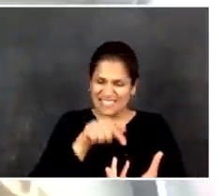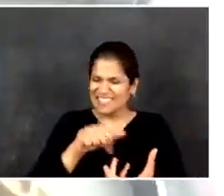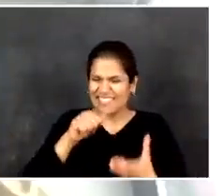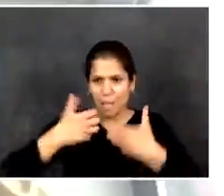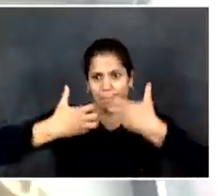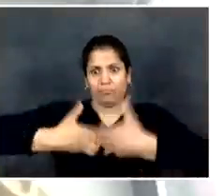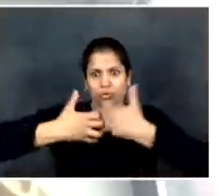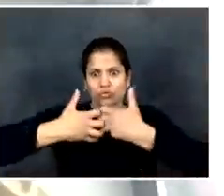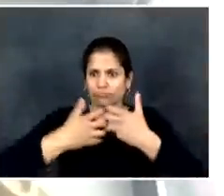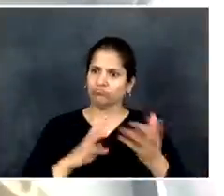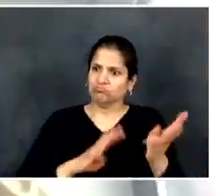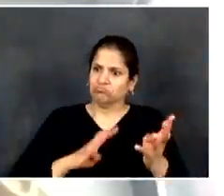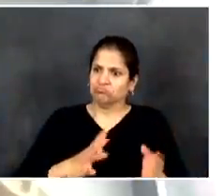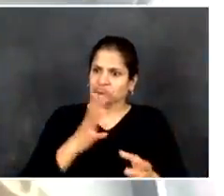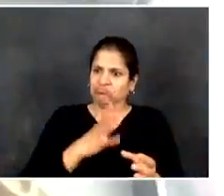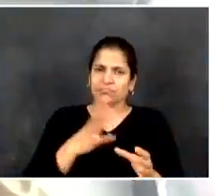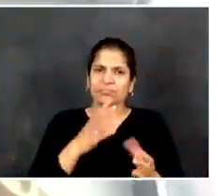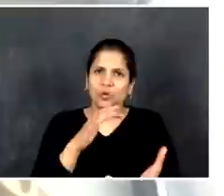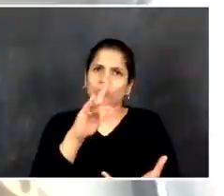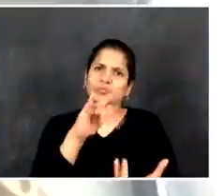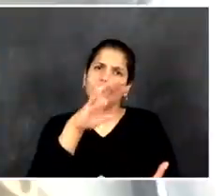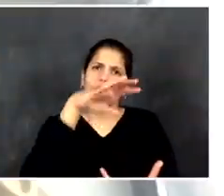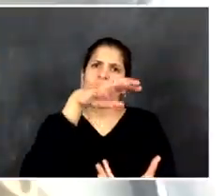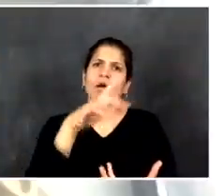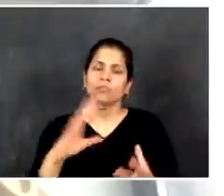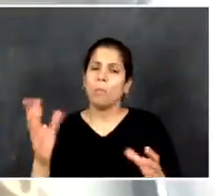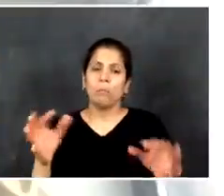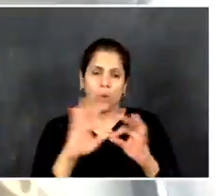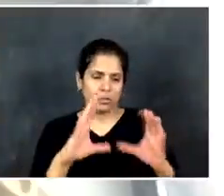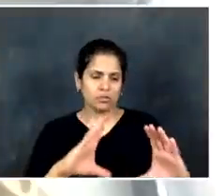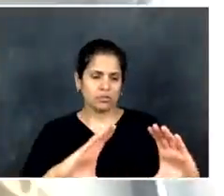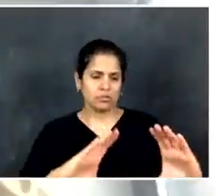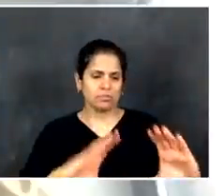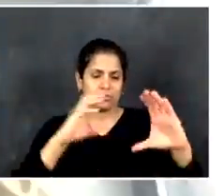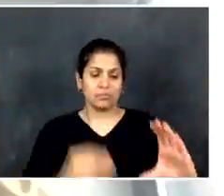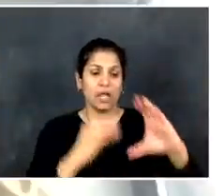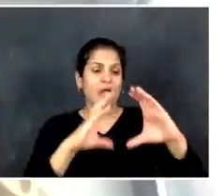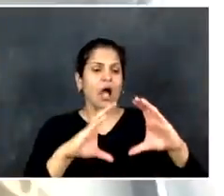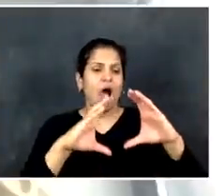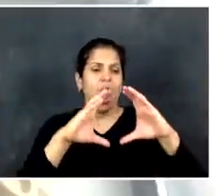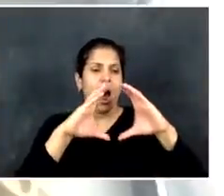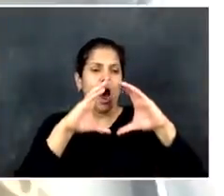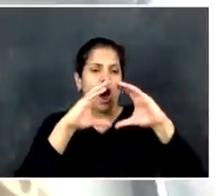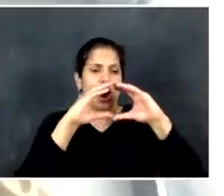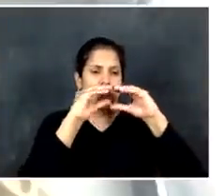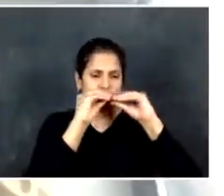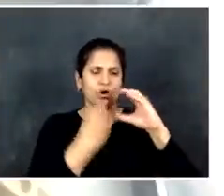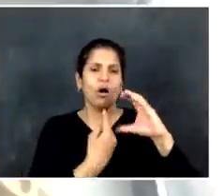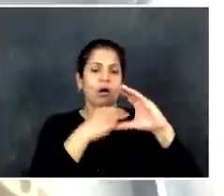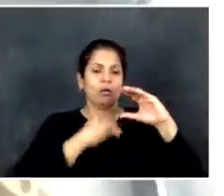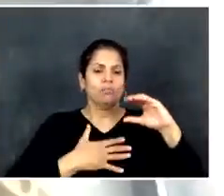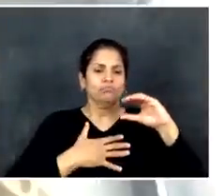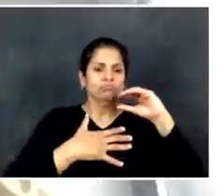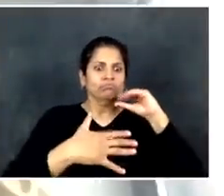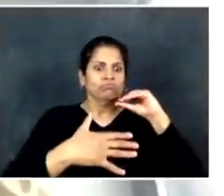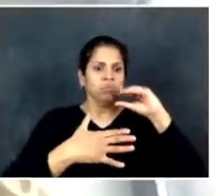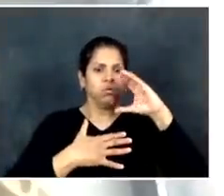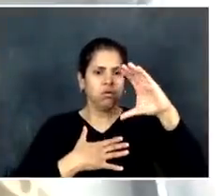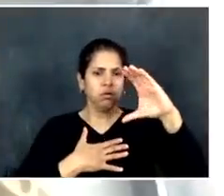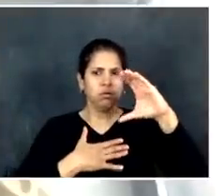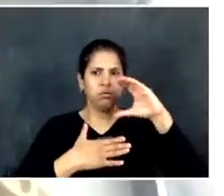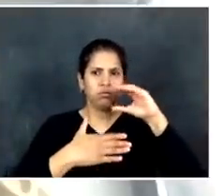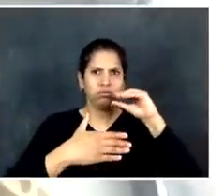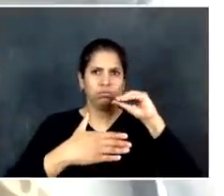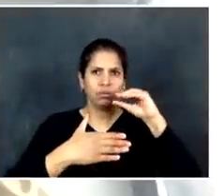oxygen. And we've used this for generations. It's a very safe and well-known tool. The problem is somebody has